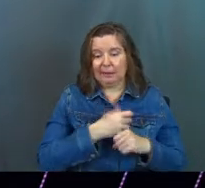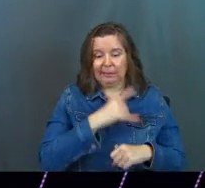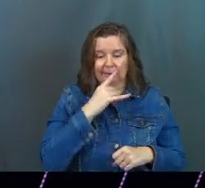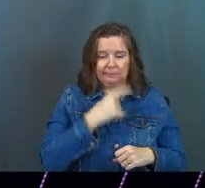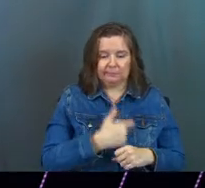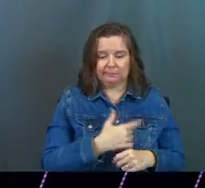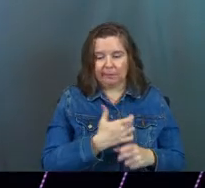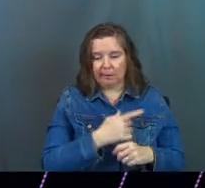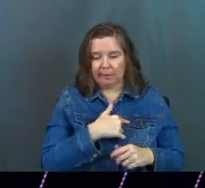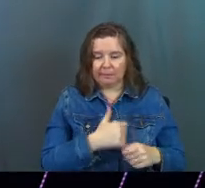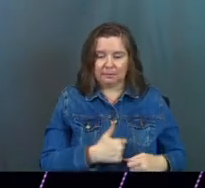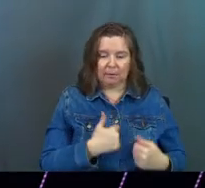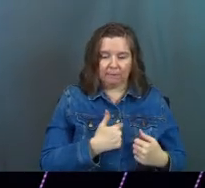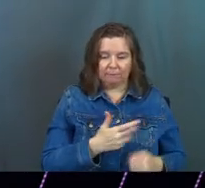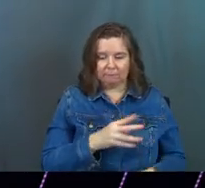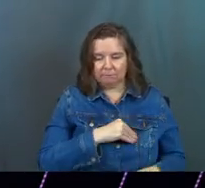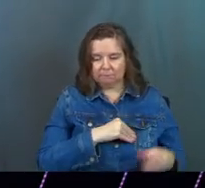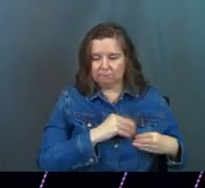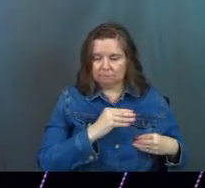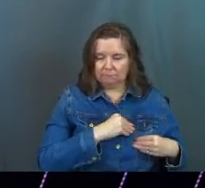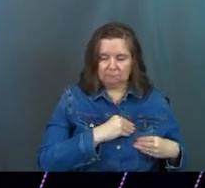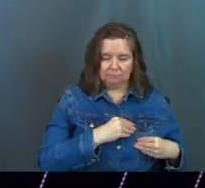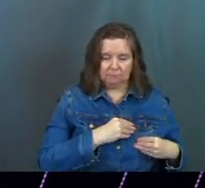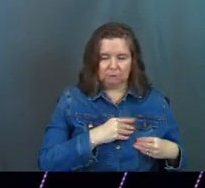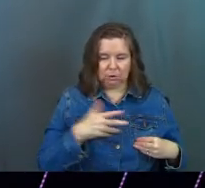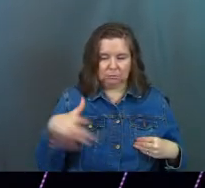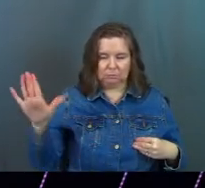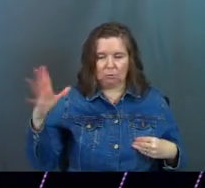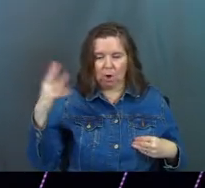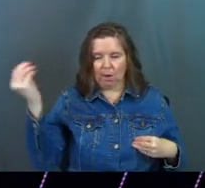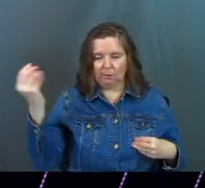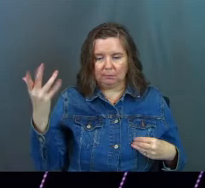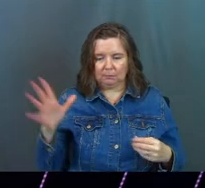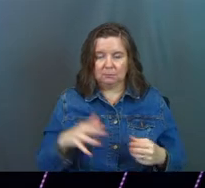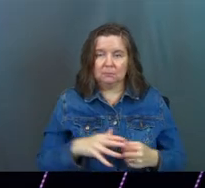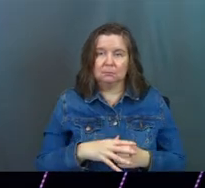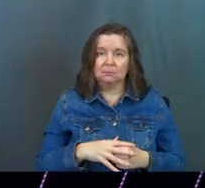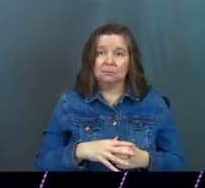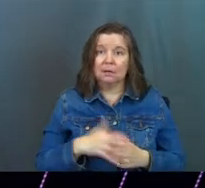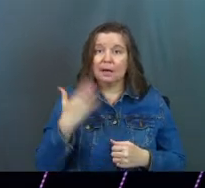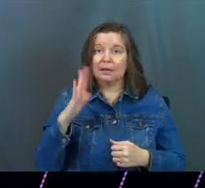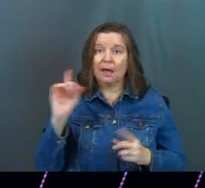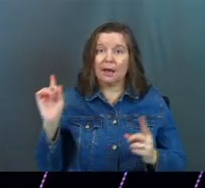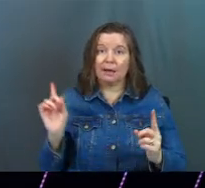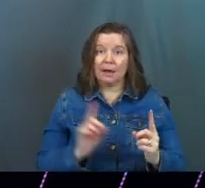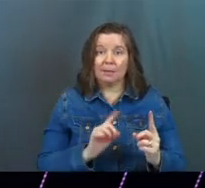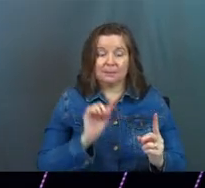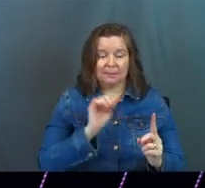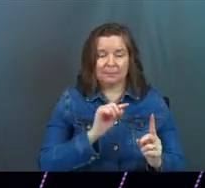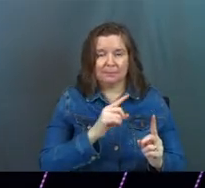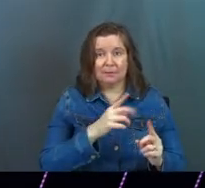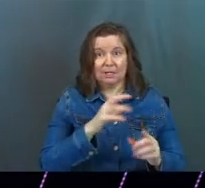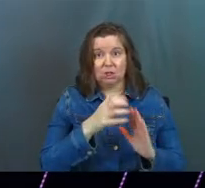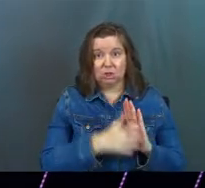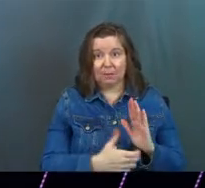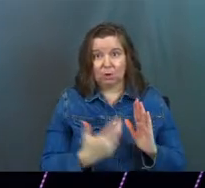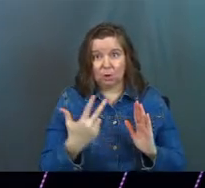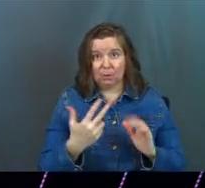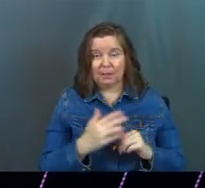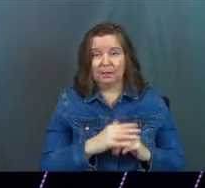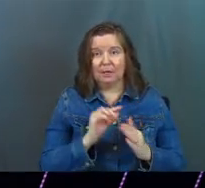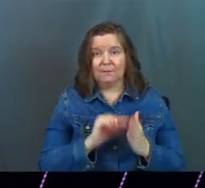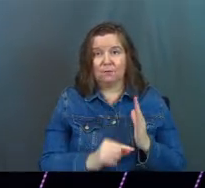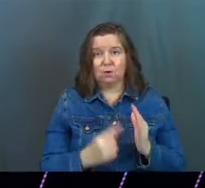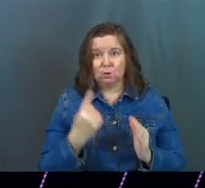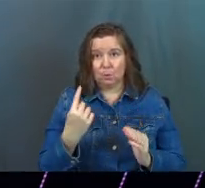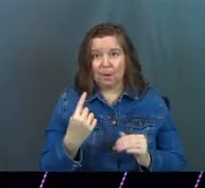kids. At least I got this life. And she's gone. And God comes to him in chapter 3.